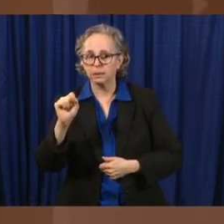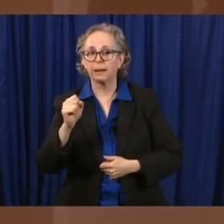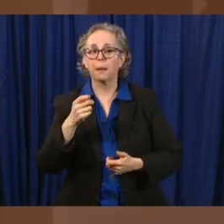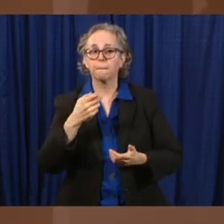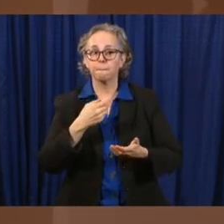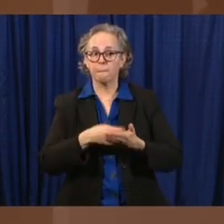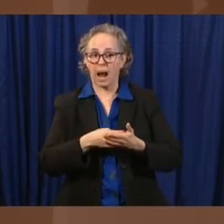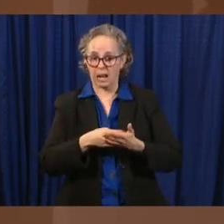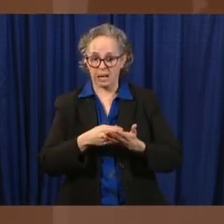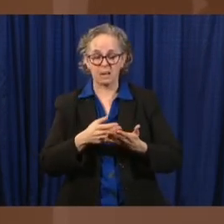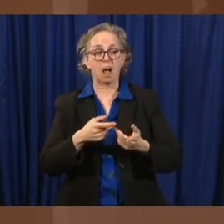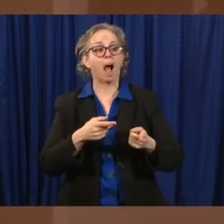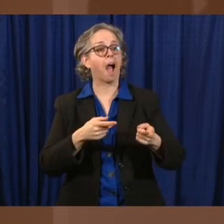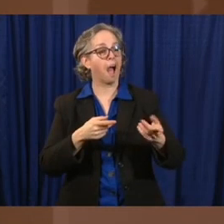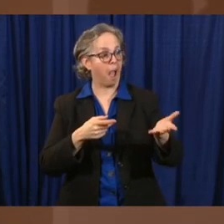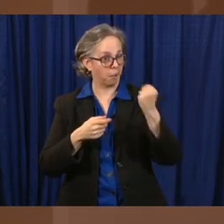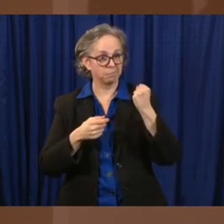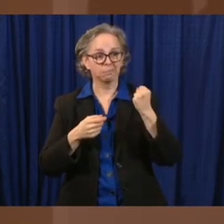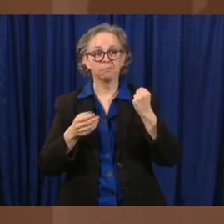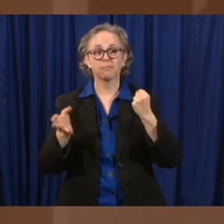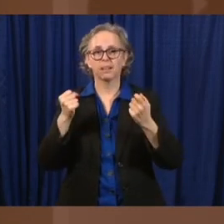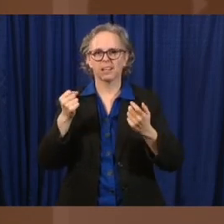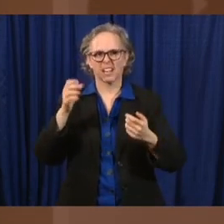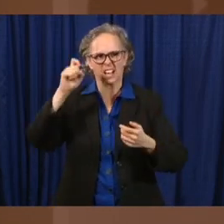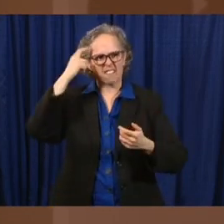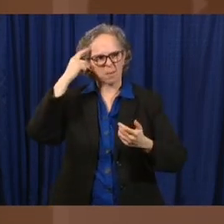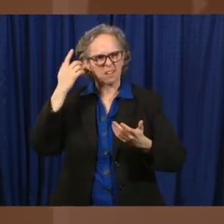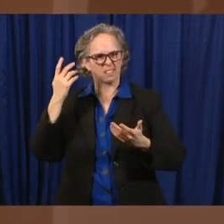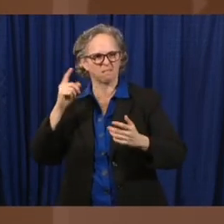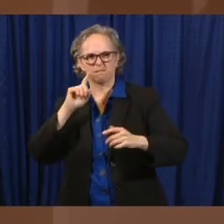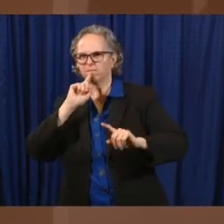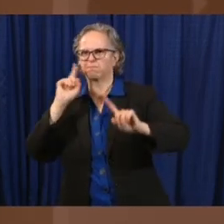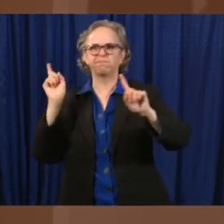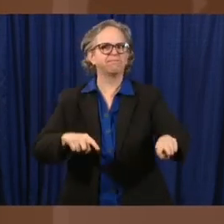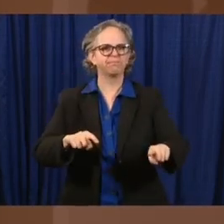executive order providing nearly $5 million in emergency funding